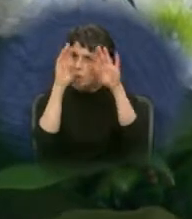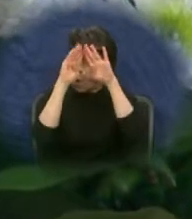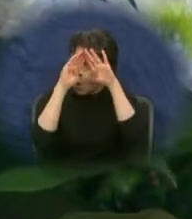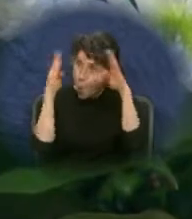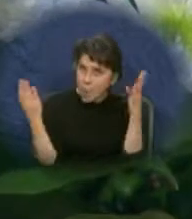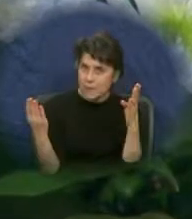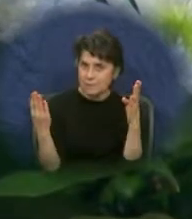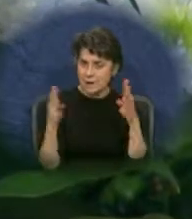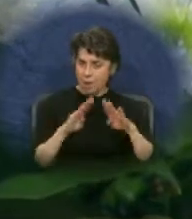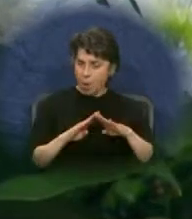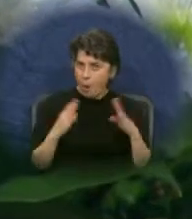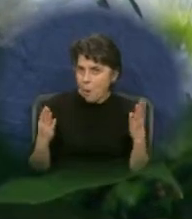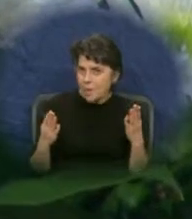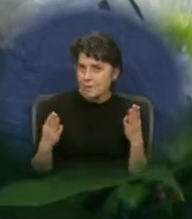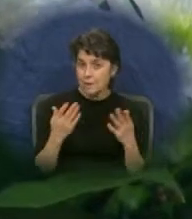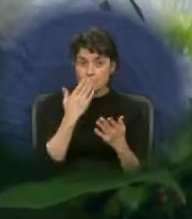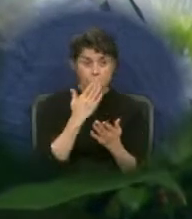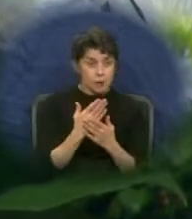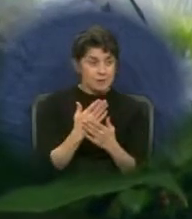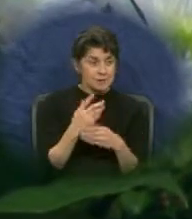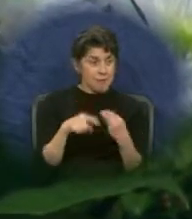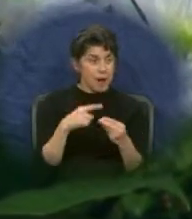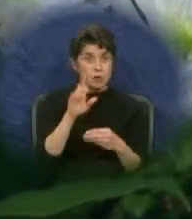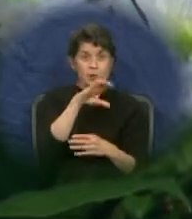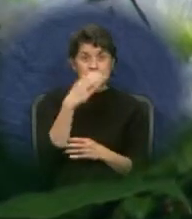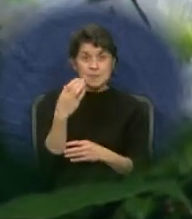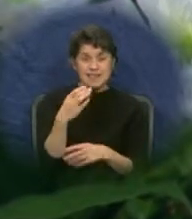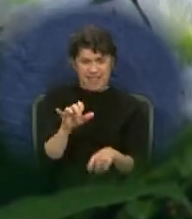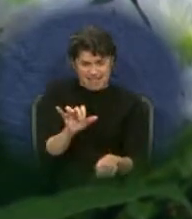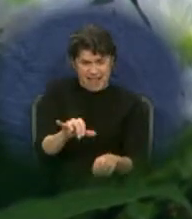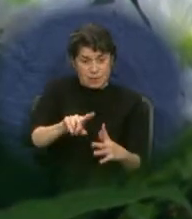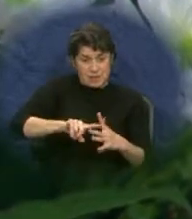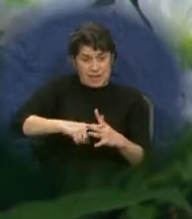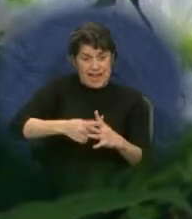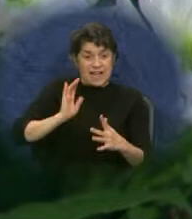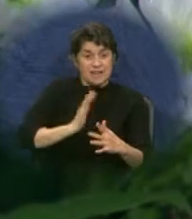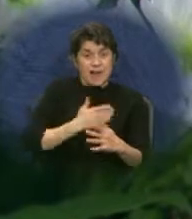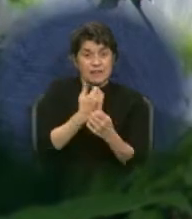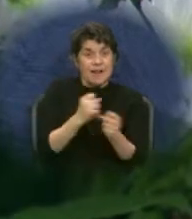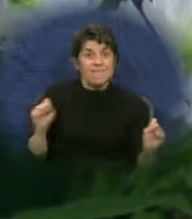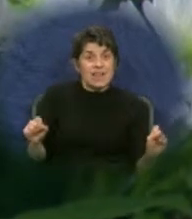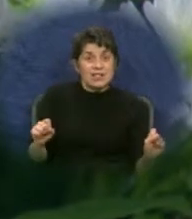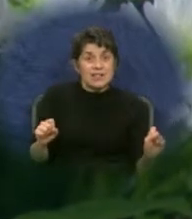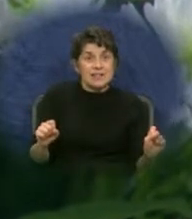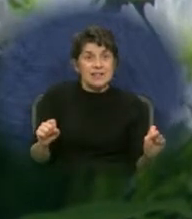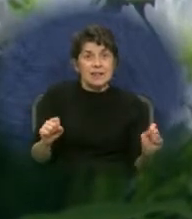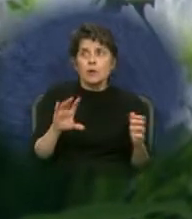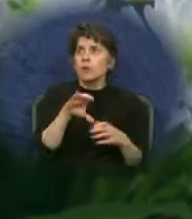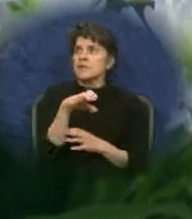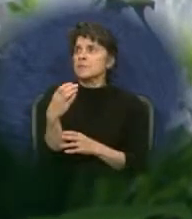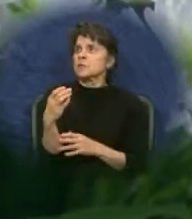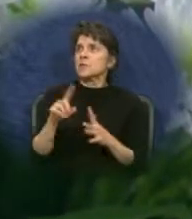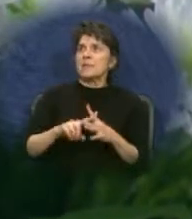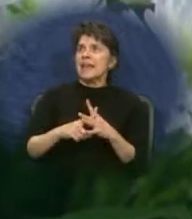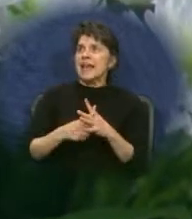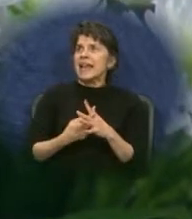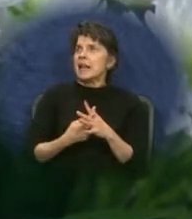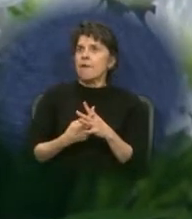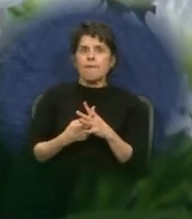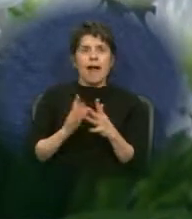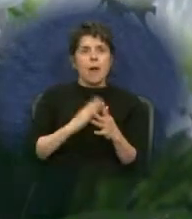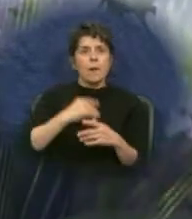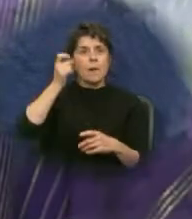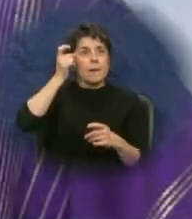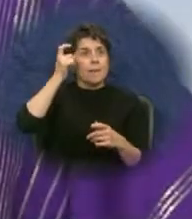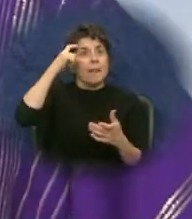The very goodness of Christmas that was the beginning of our salvation, the beginning of our really believing and being able